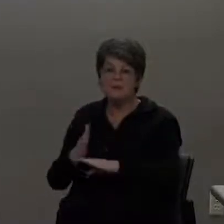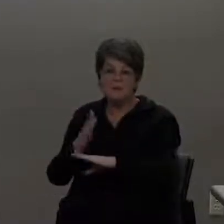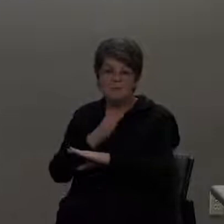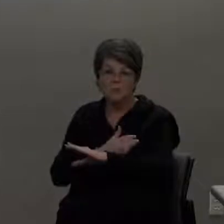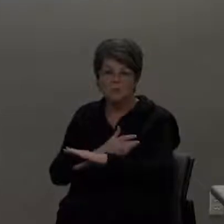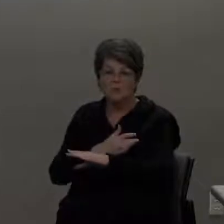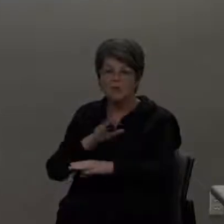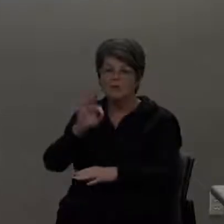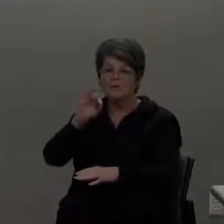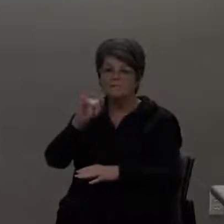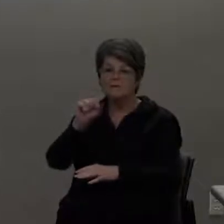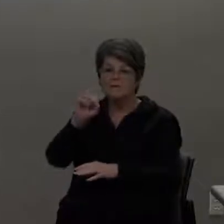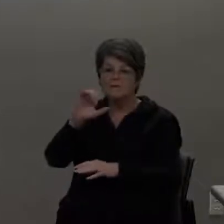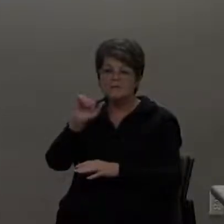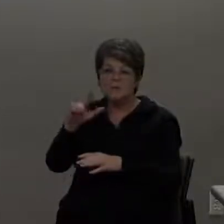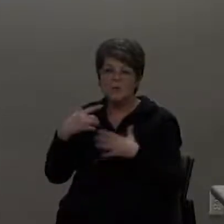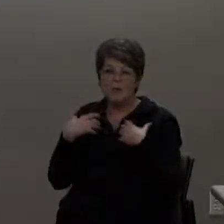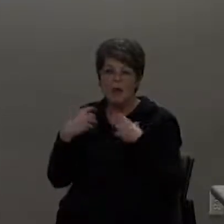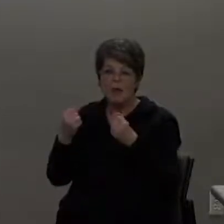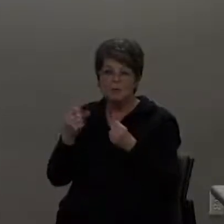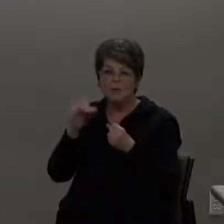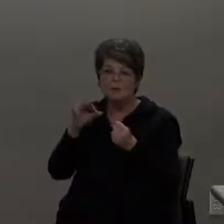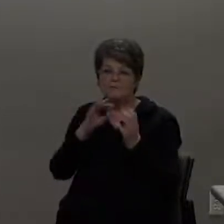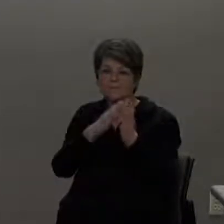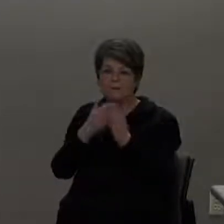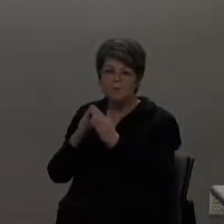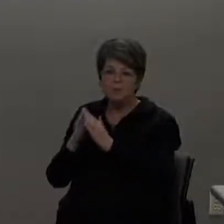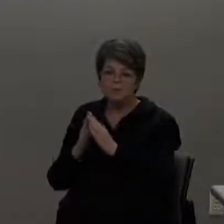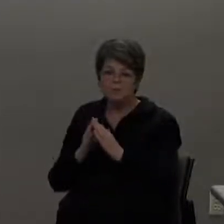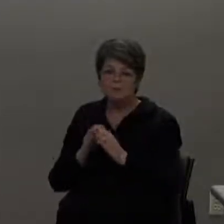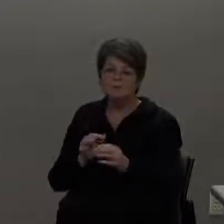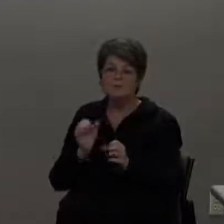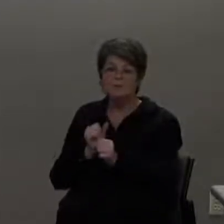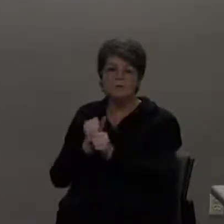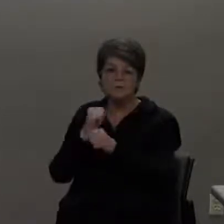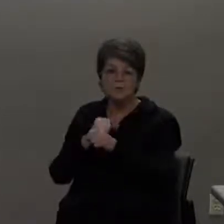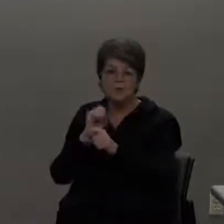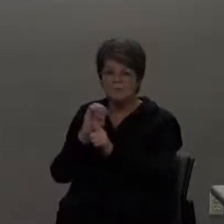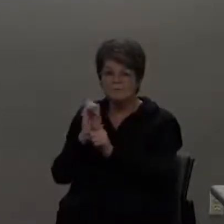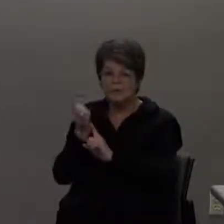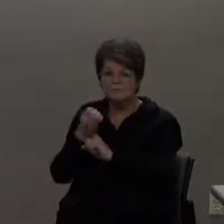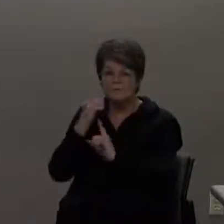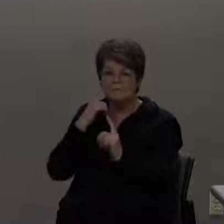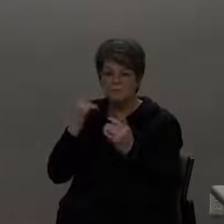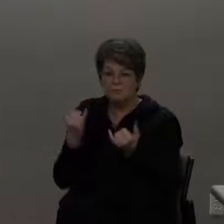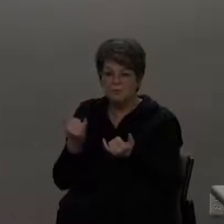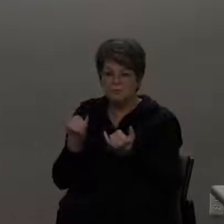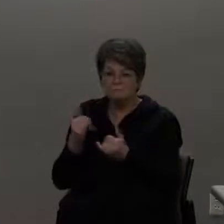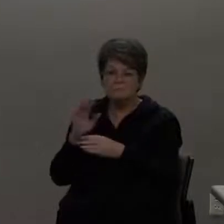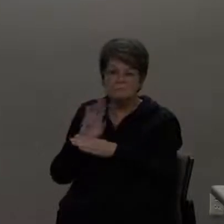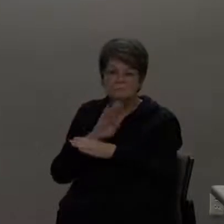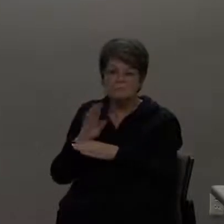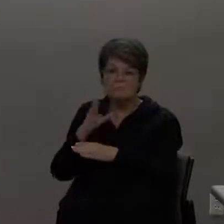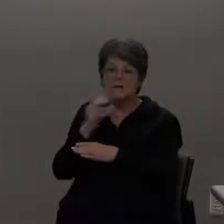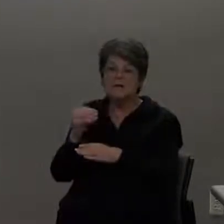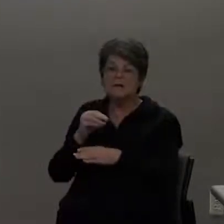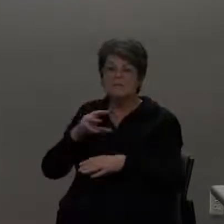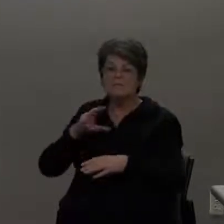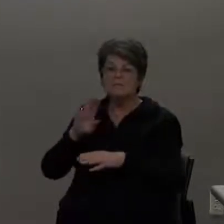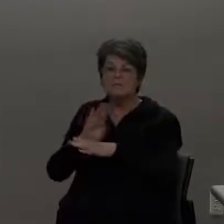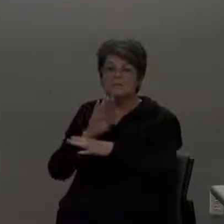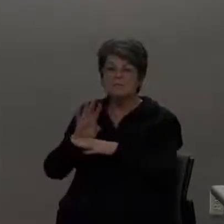improve the fiscal health of the community, create the environment for existing businesses and entrepreneurs to succeed,